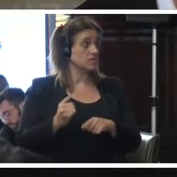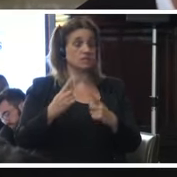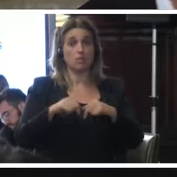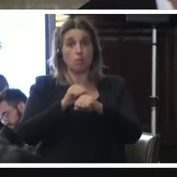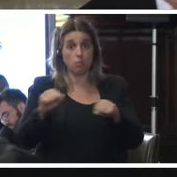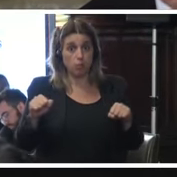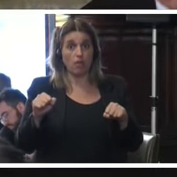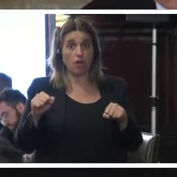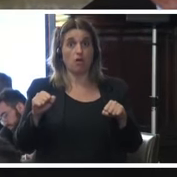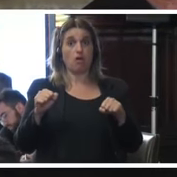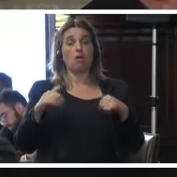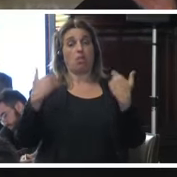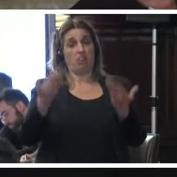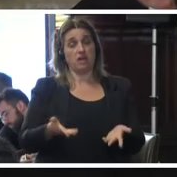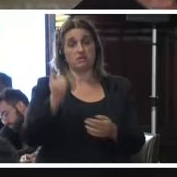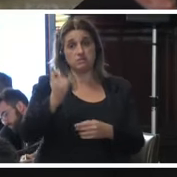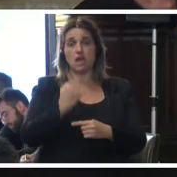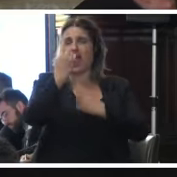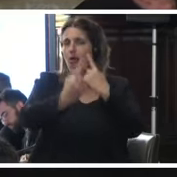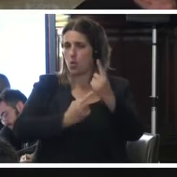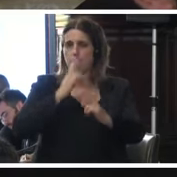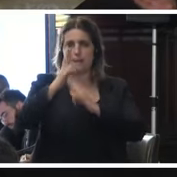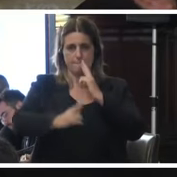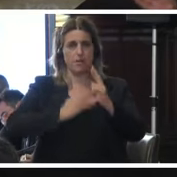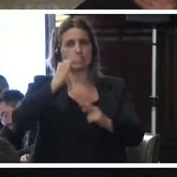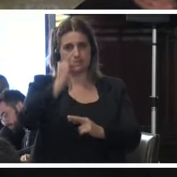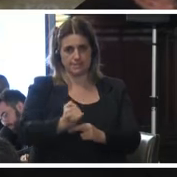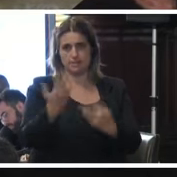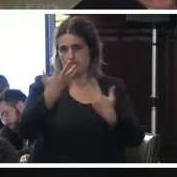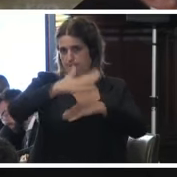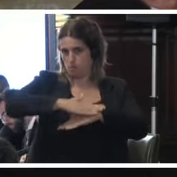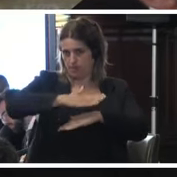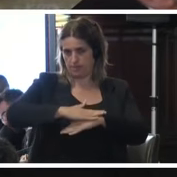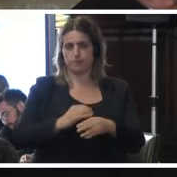provide you with a few answers. Right. Yeah. I mean, right away.